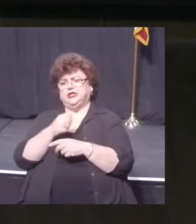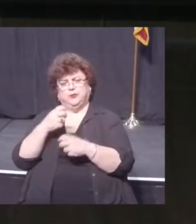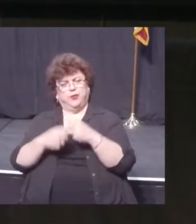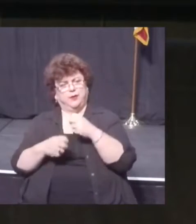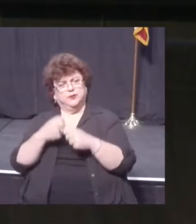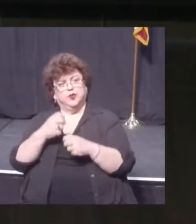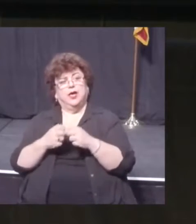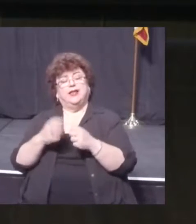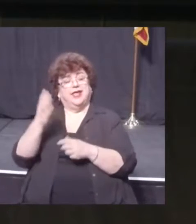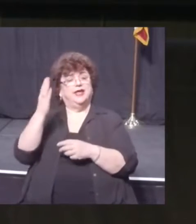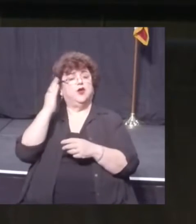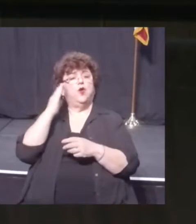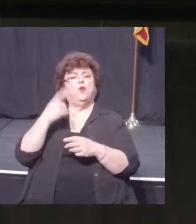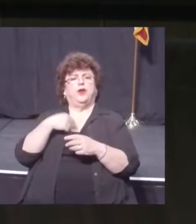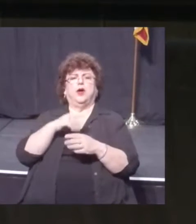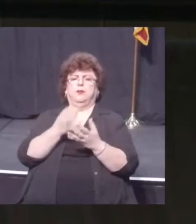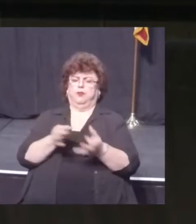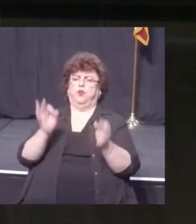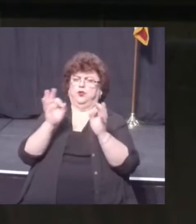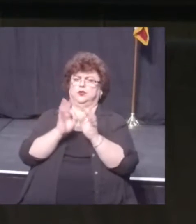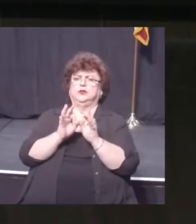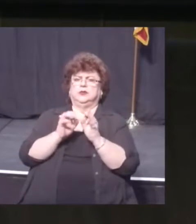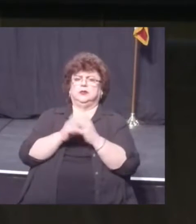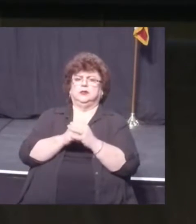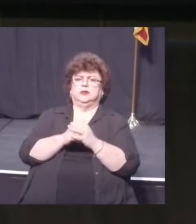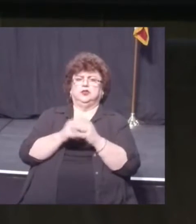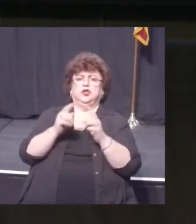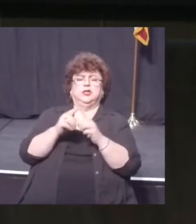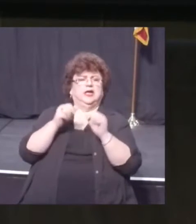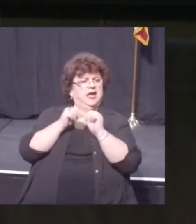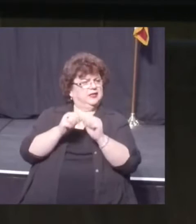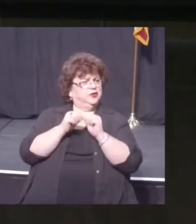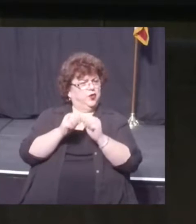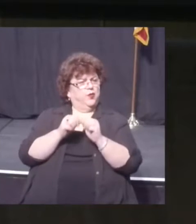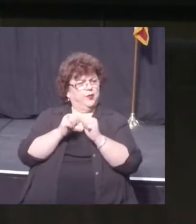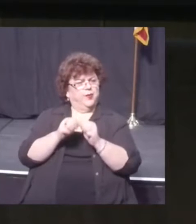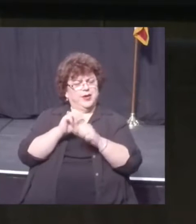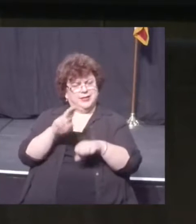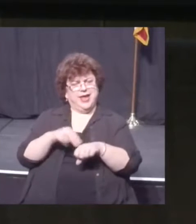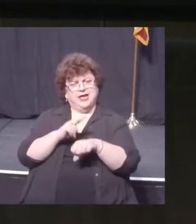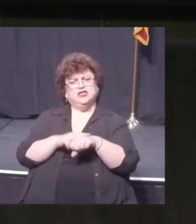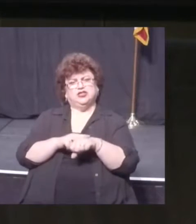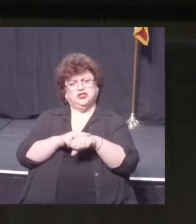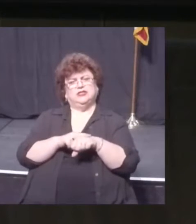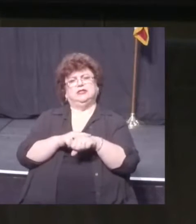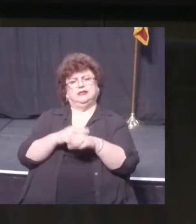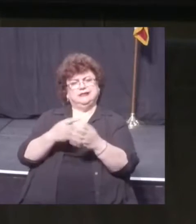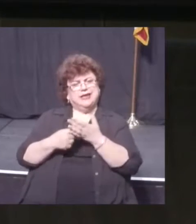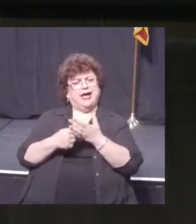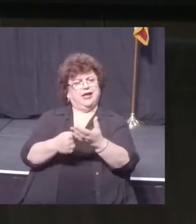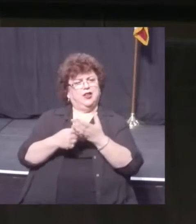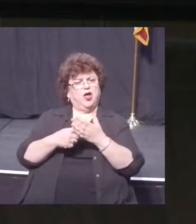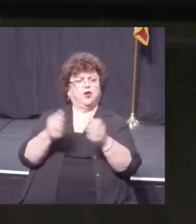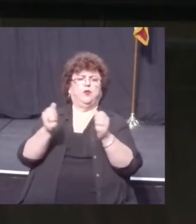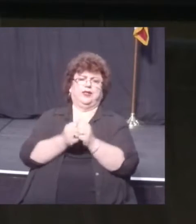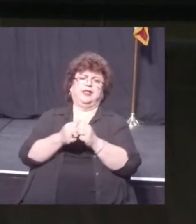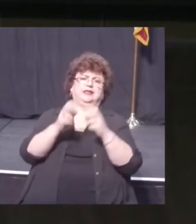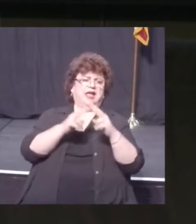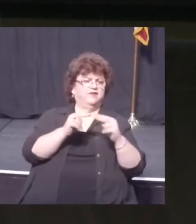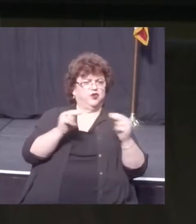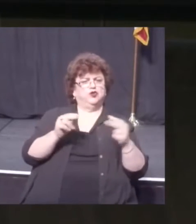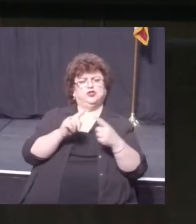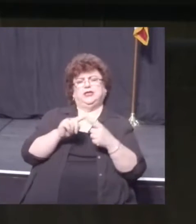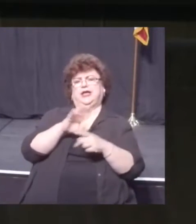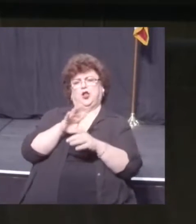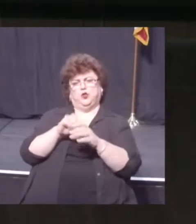and they know that we are essential to the ongoing national dialogue about diversity, inclusion, and